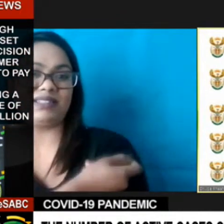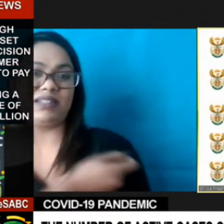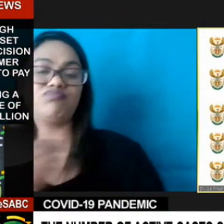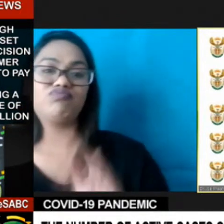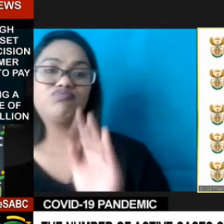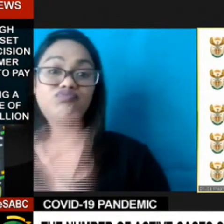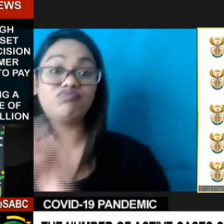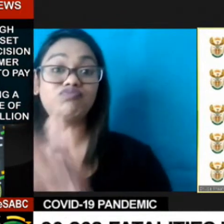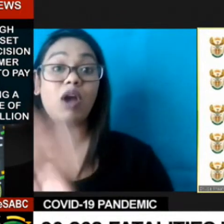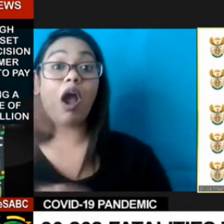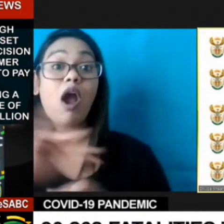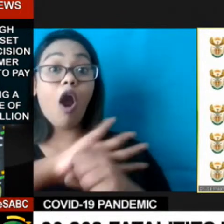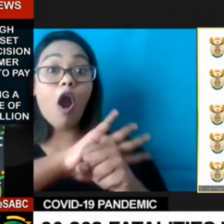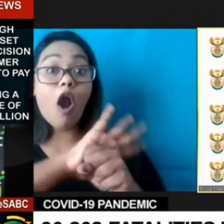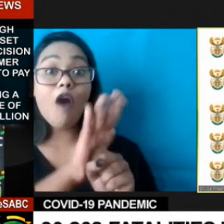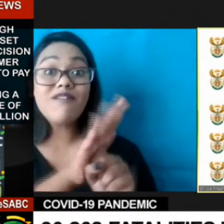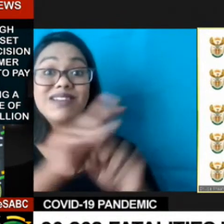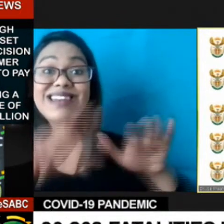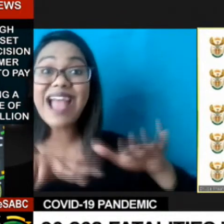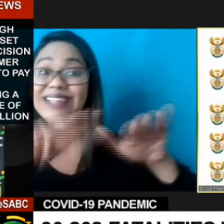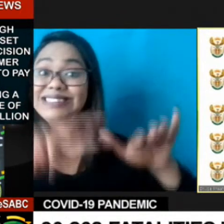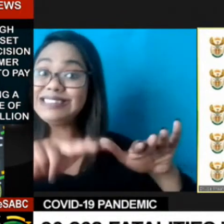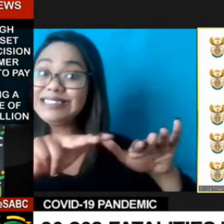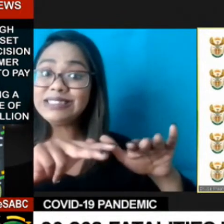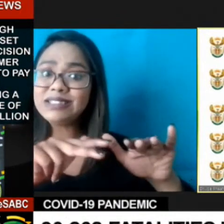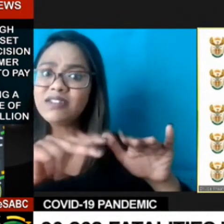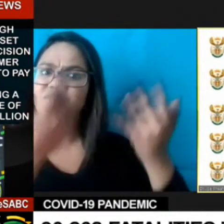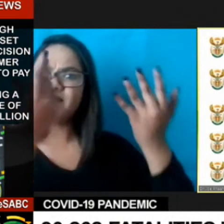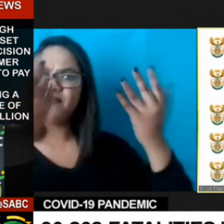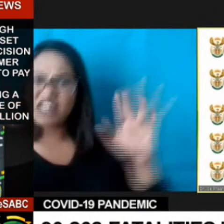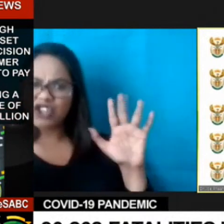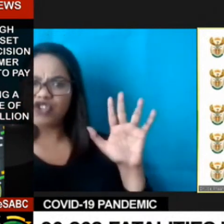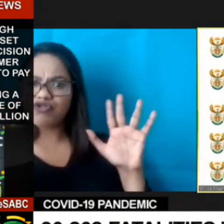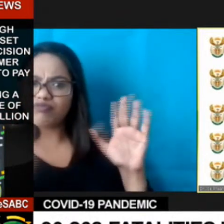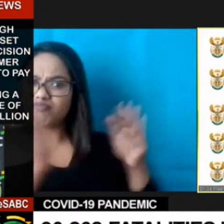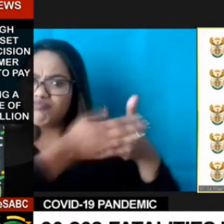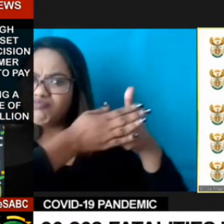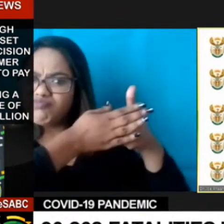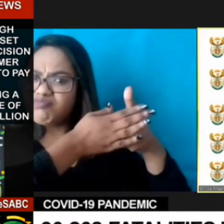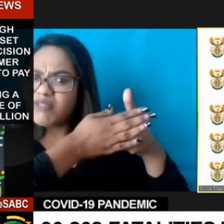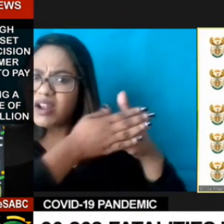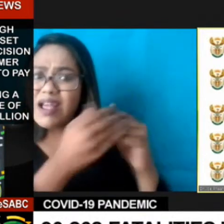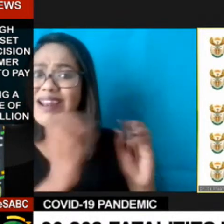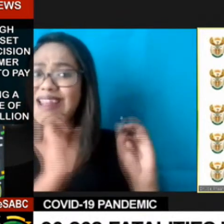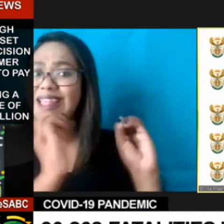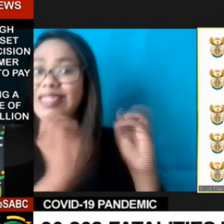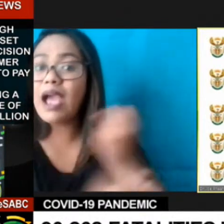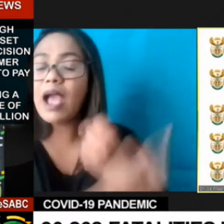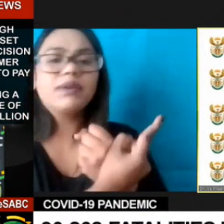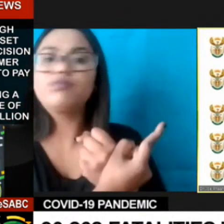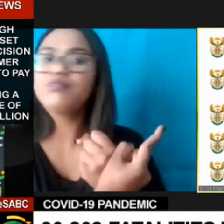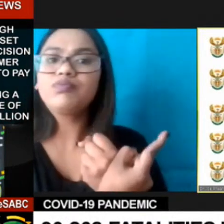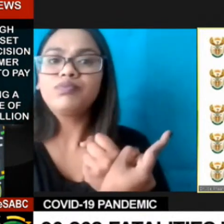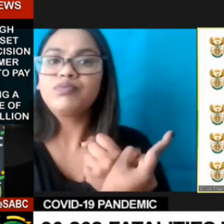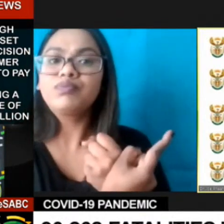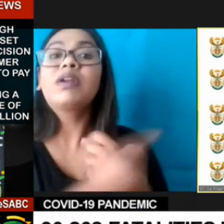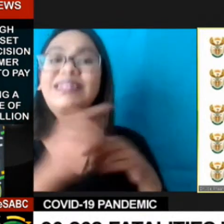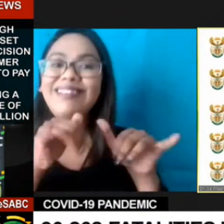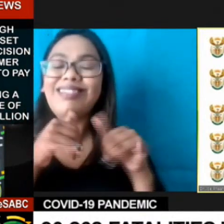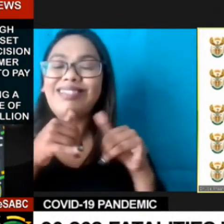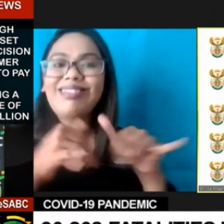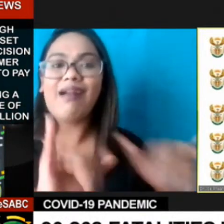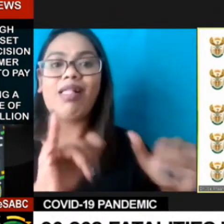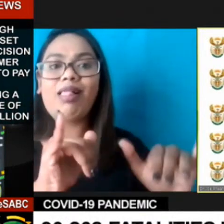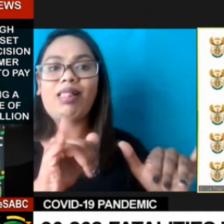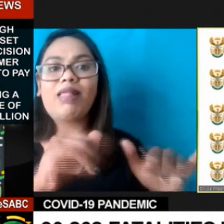as we can see from the hospital admissions, the number of new infections. Just yesterday, we're